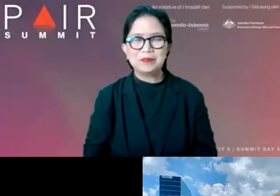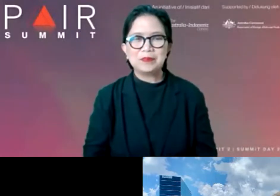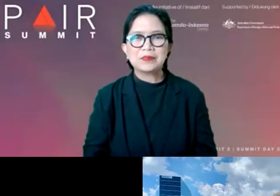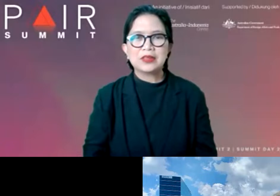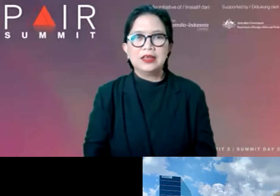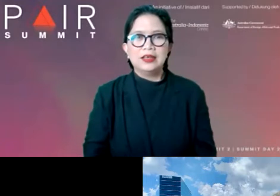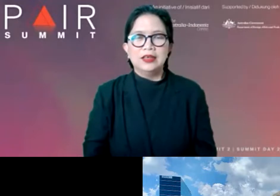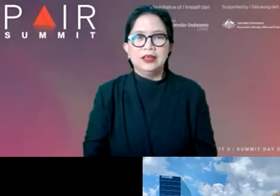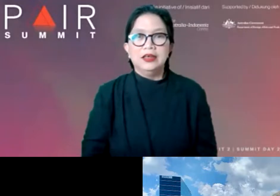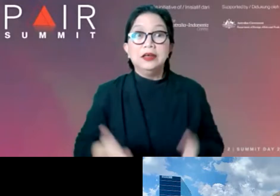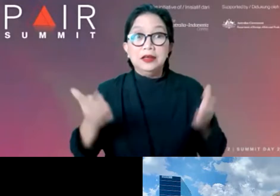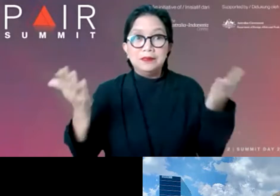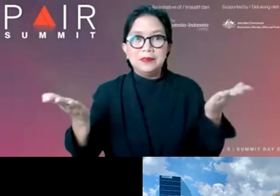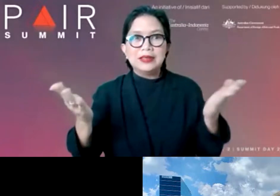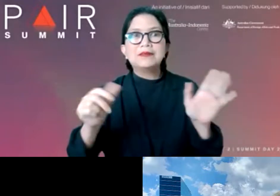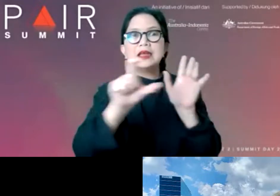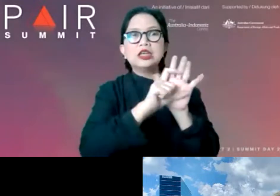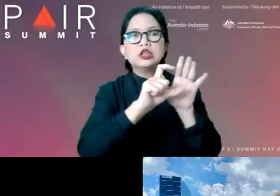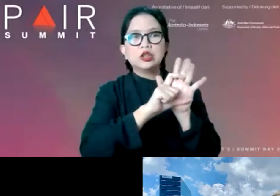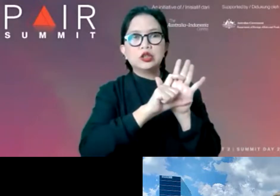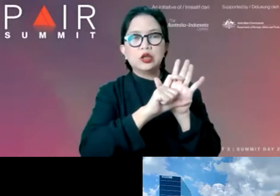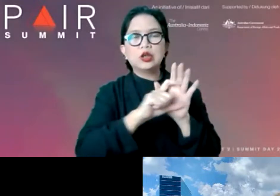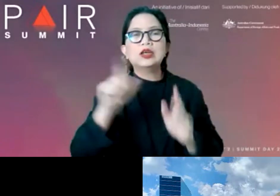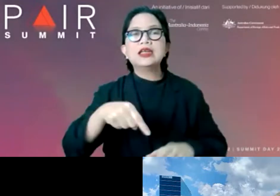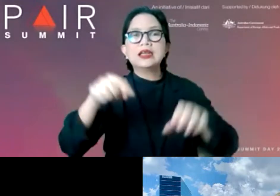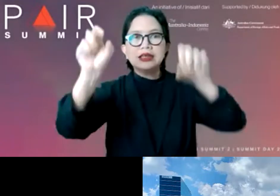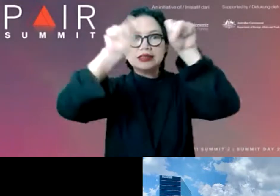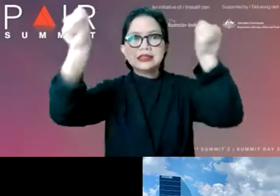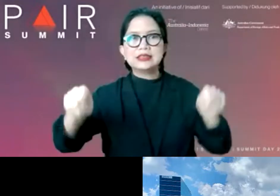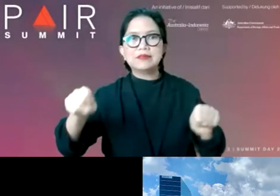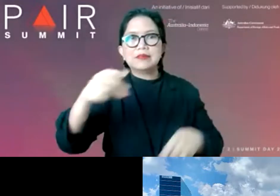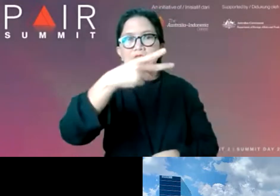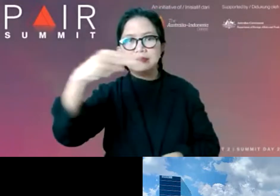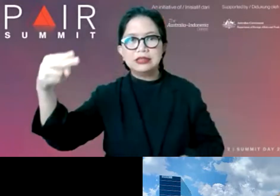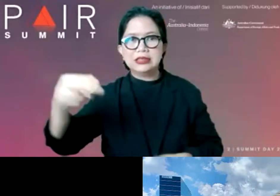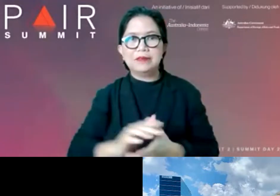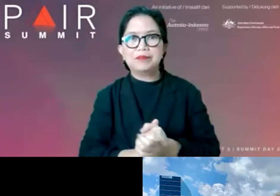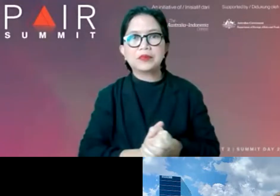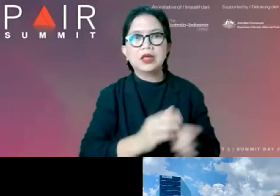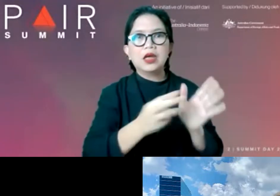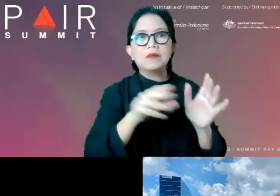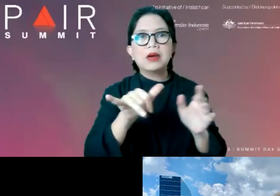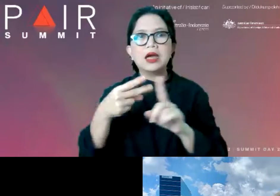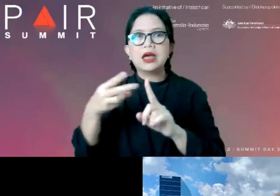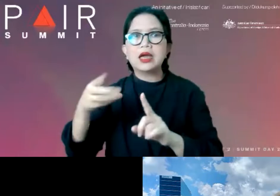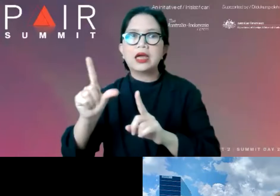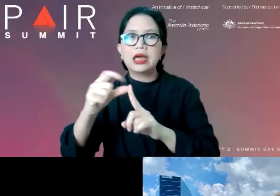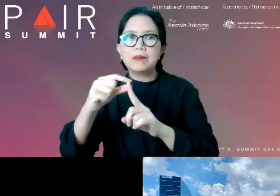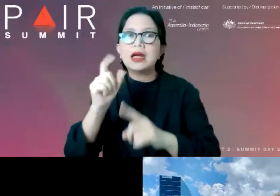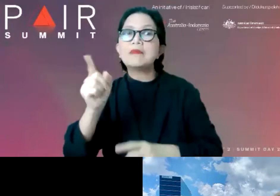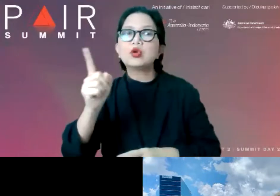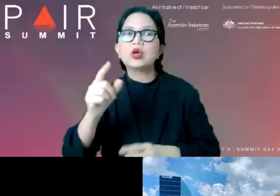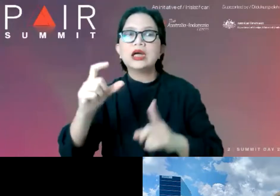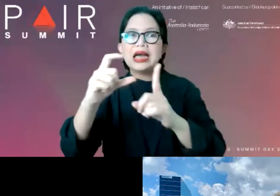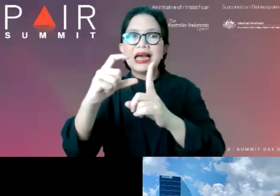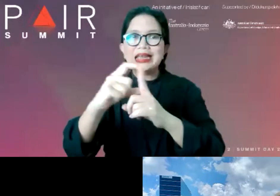the system in Australia called My Health, which is a centralised database, would something like that work, and